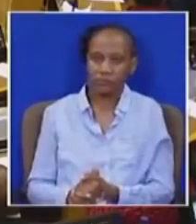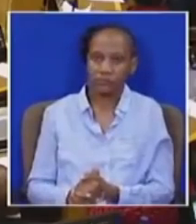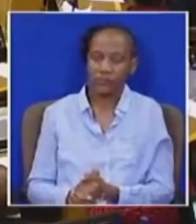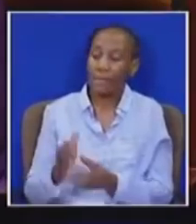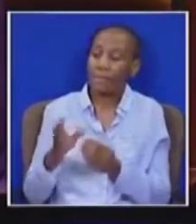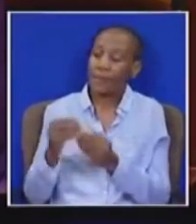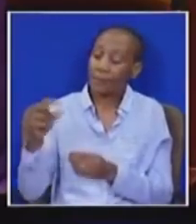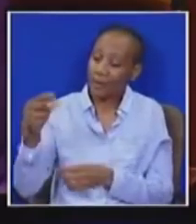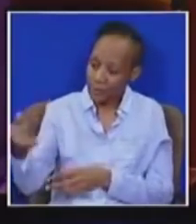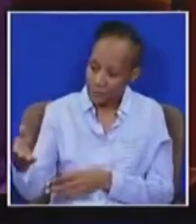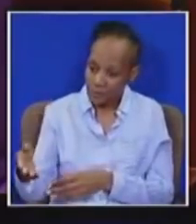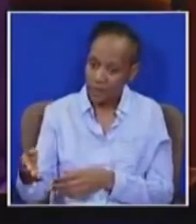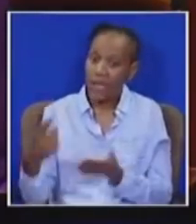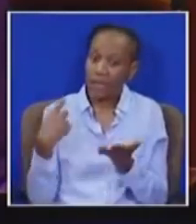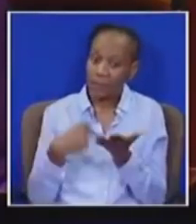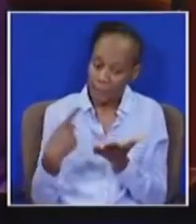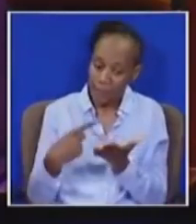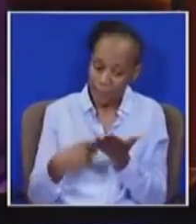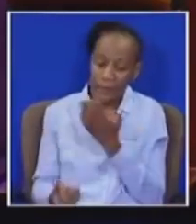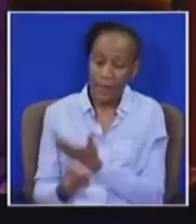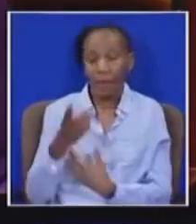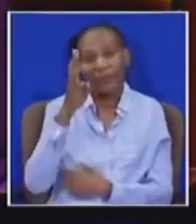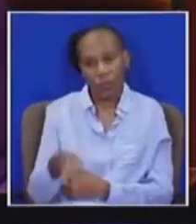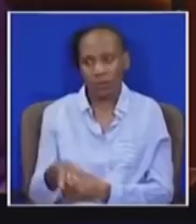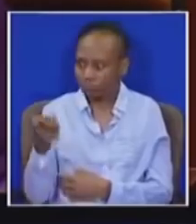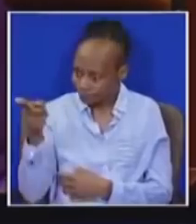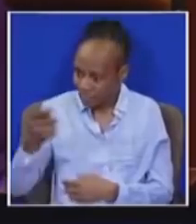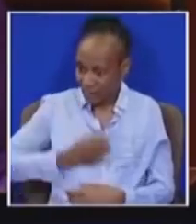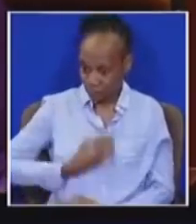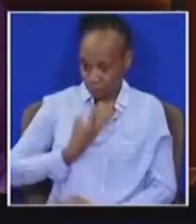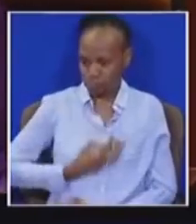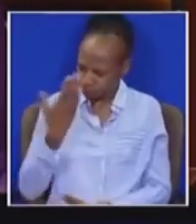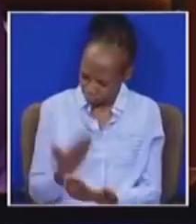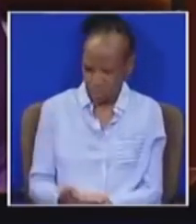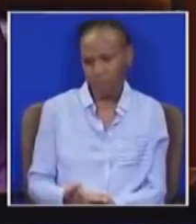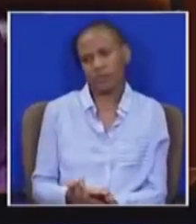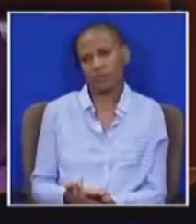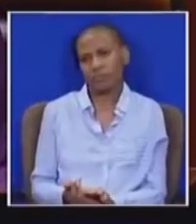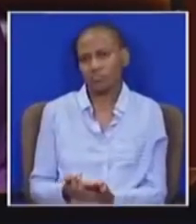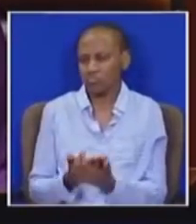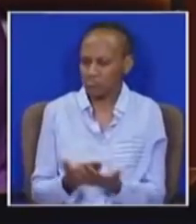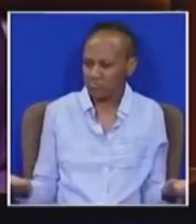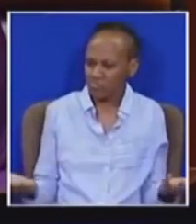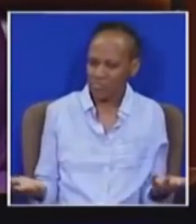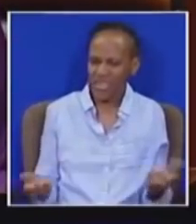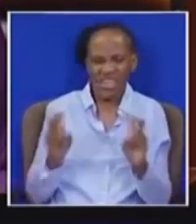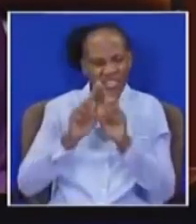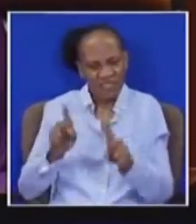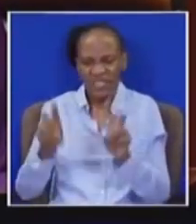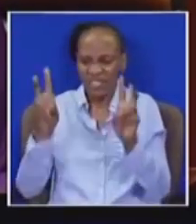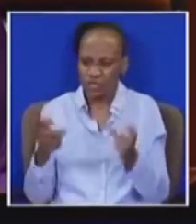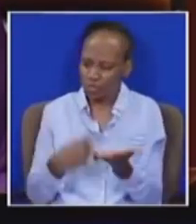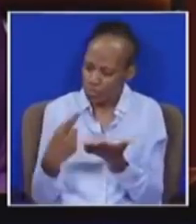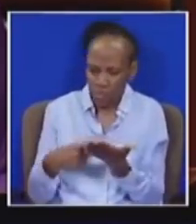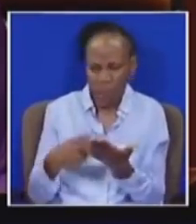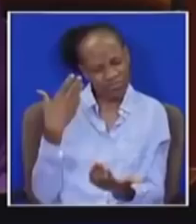debate. You will be able to express yourself as broadly as possible on major issues that you